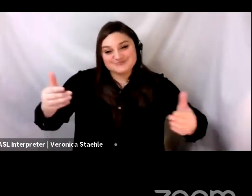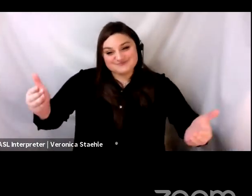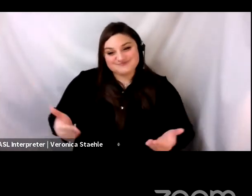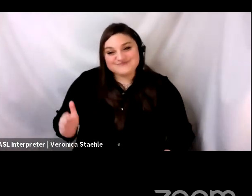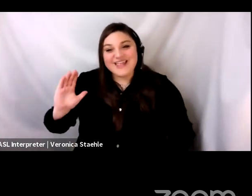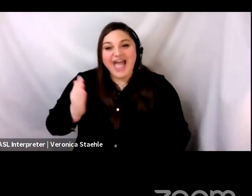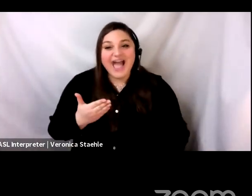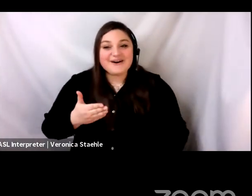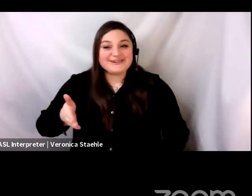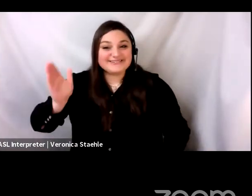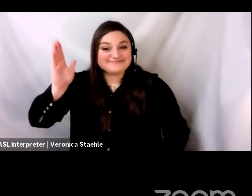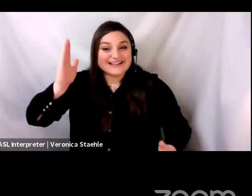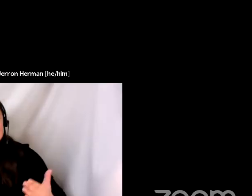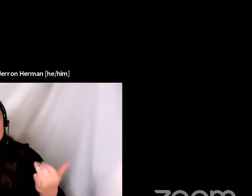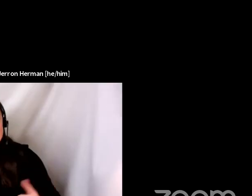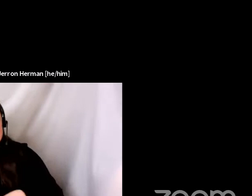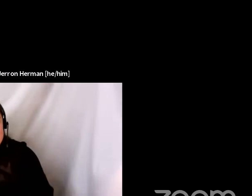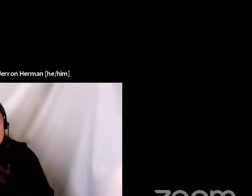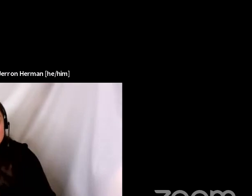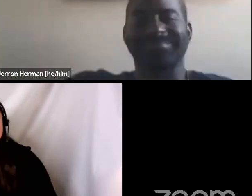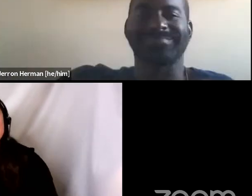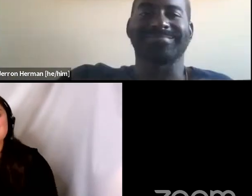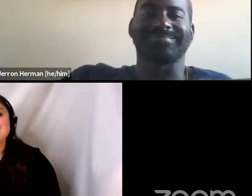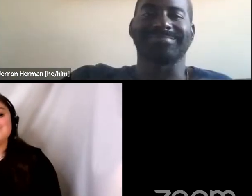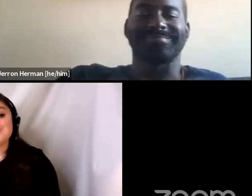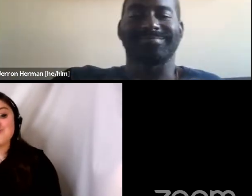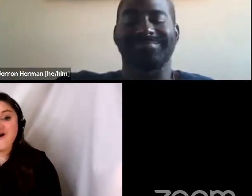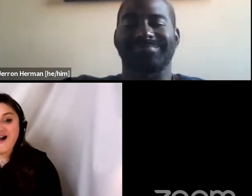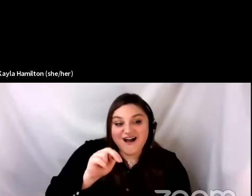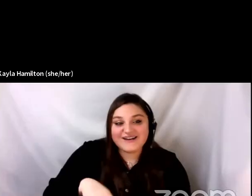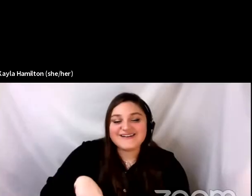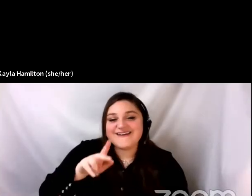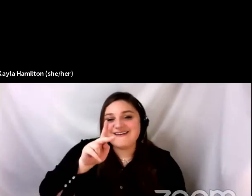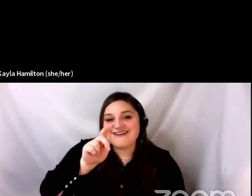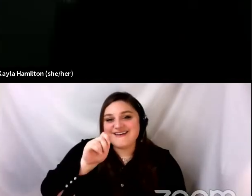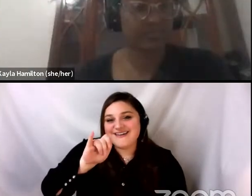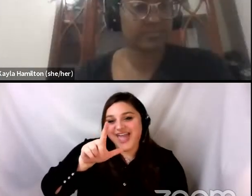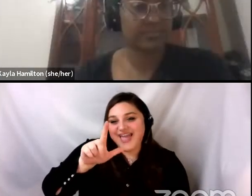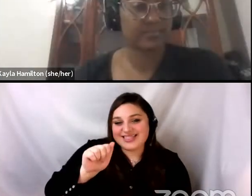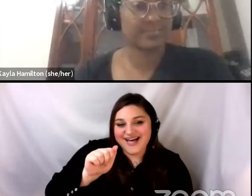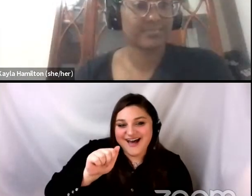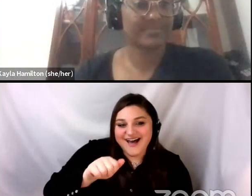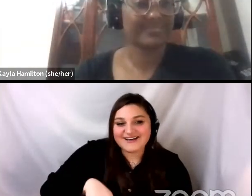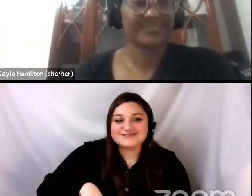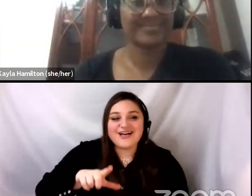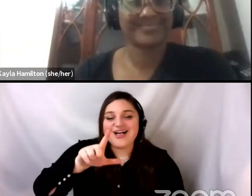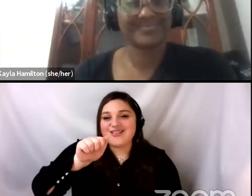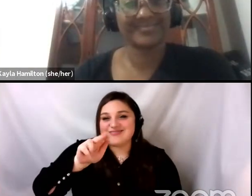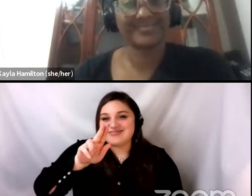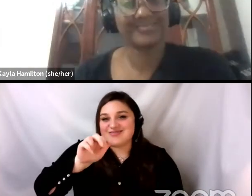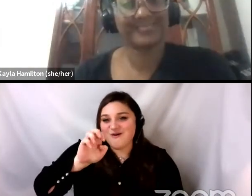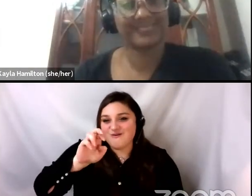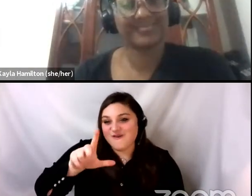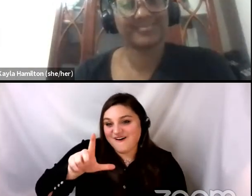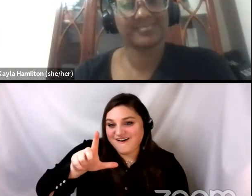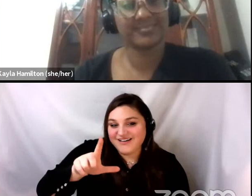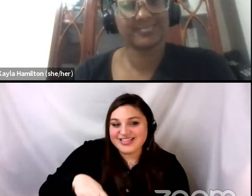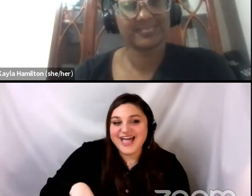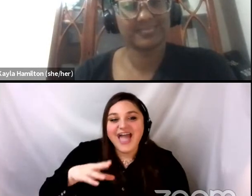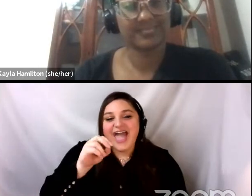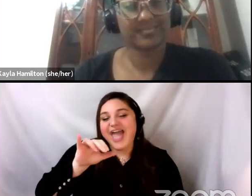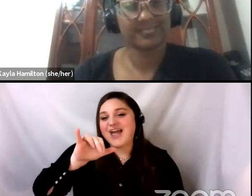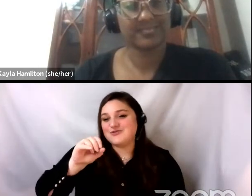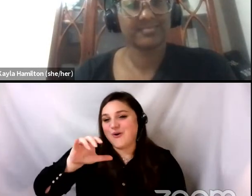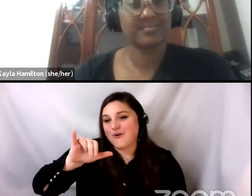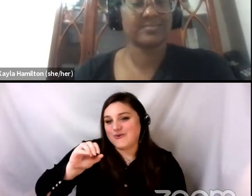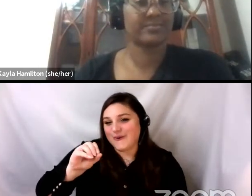Herman, Kayla Hamilton, yes, Laurel Lawson, and Yo-Yo